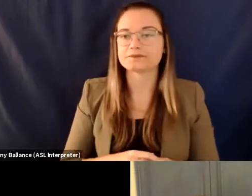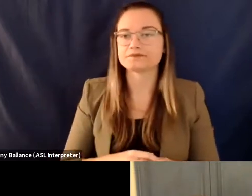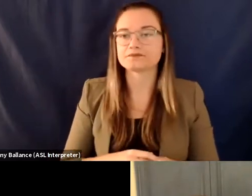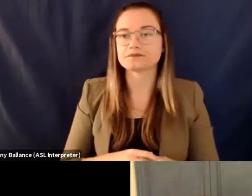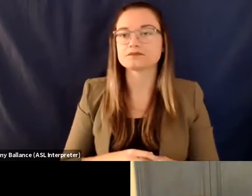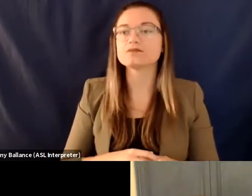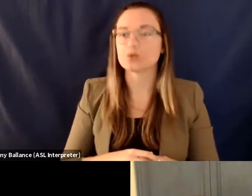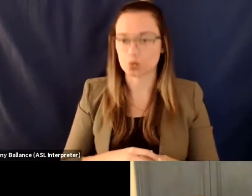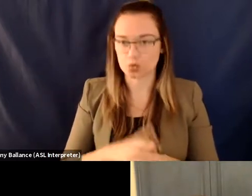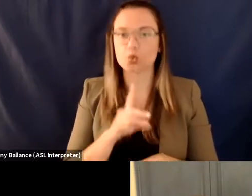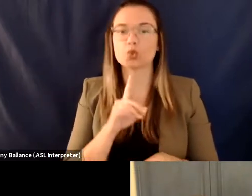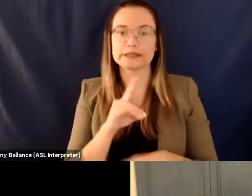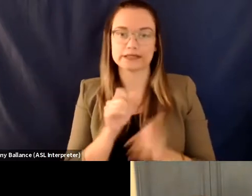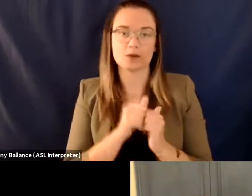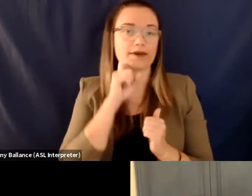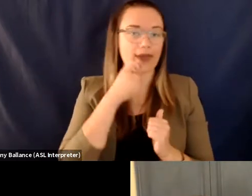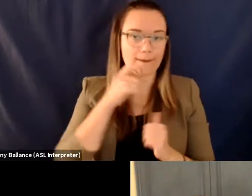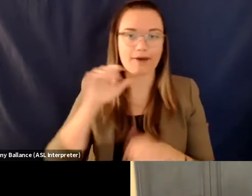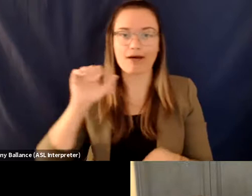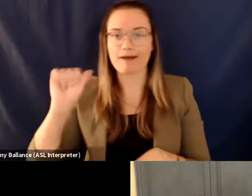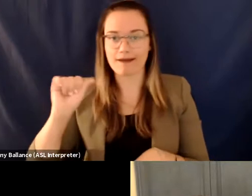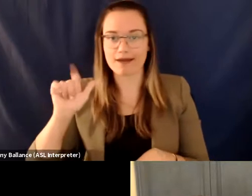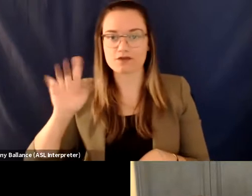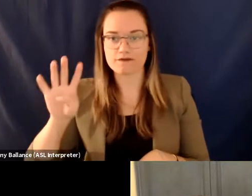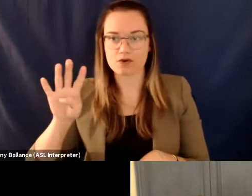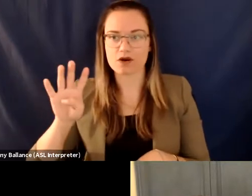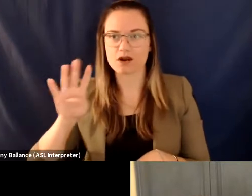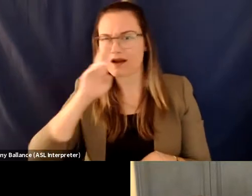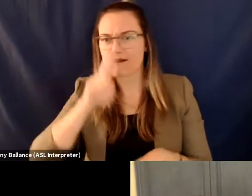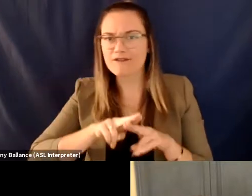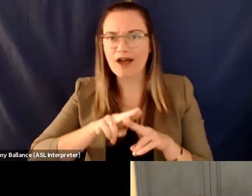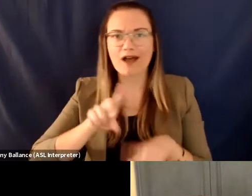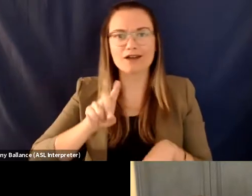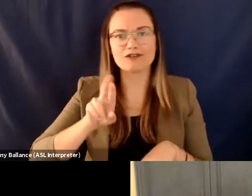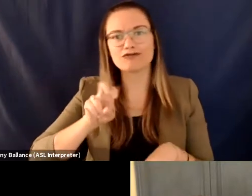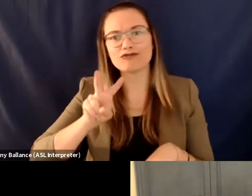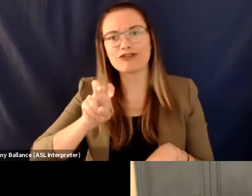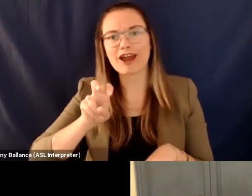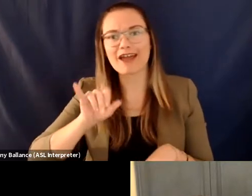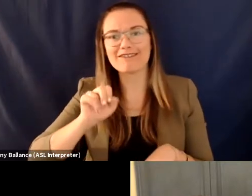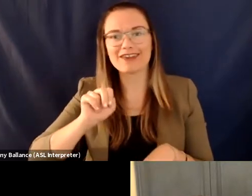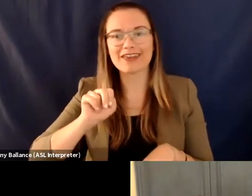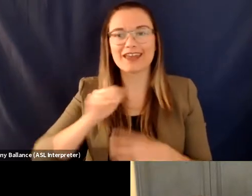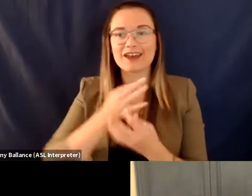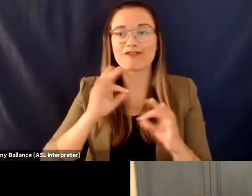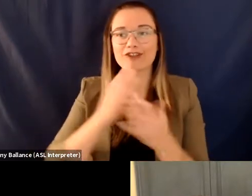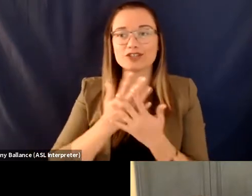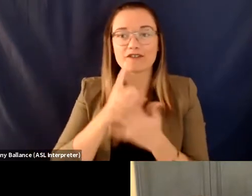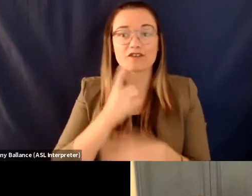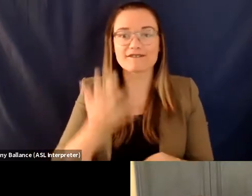We did with Apple and A24 a really fun drive-in nationwide free screening in five markets.